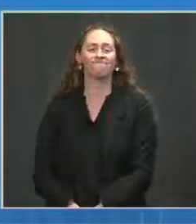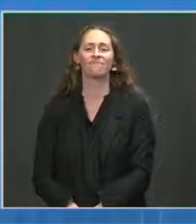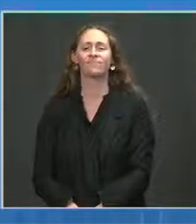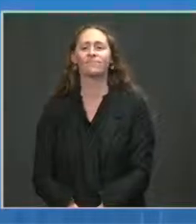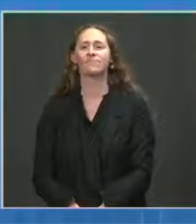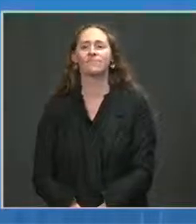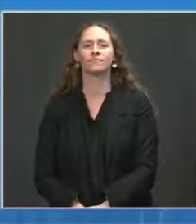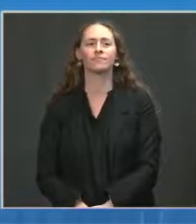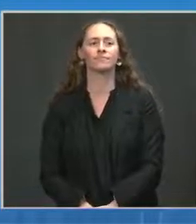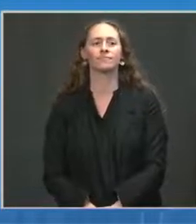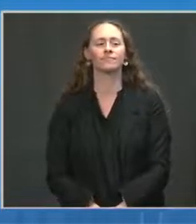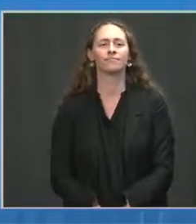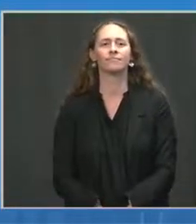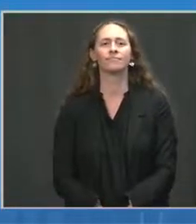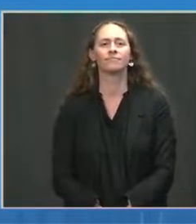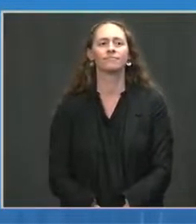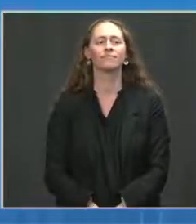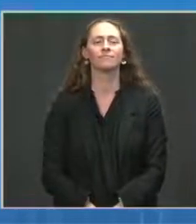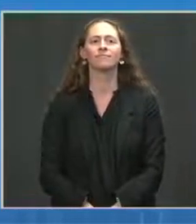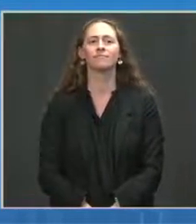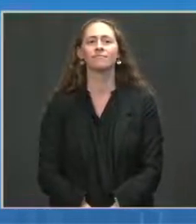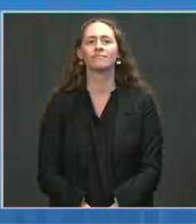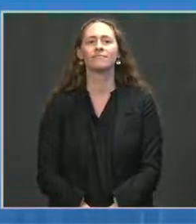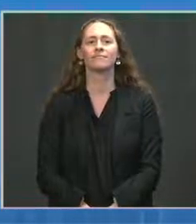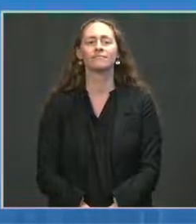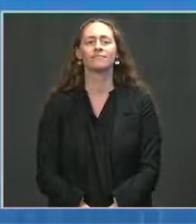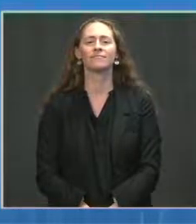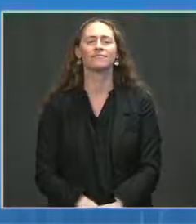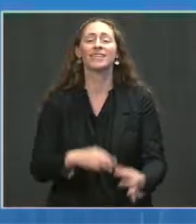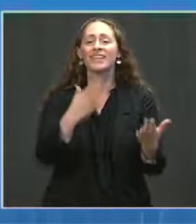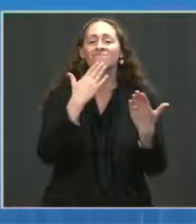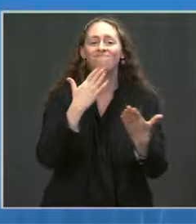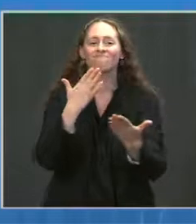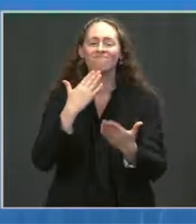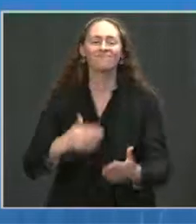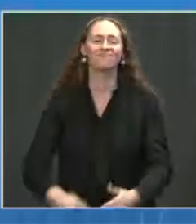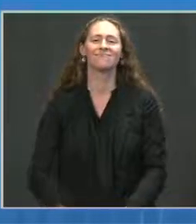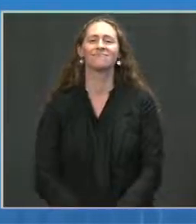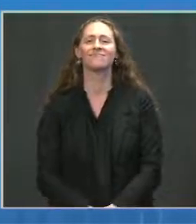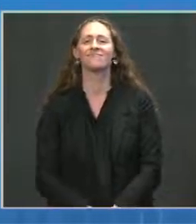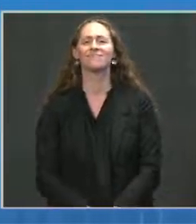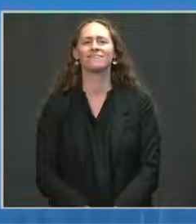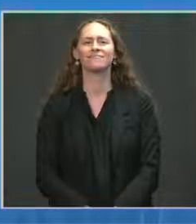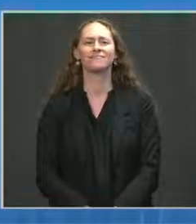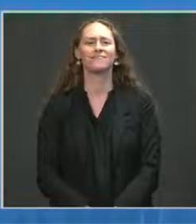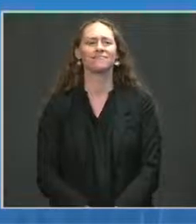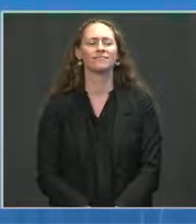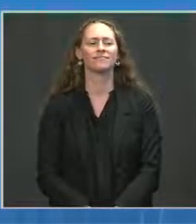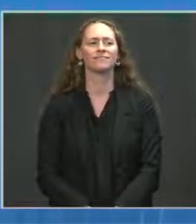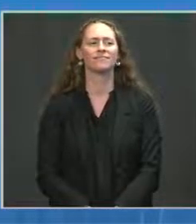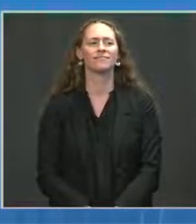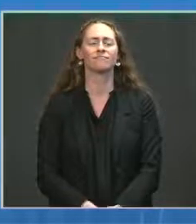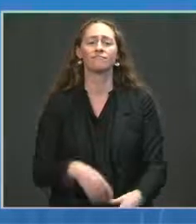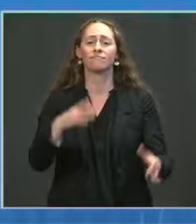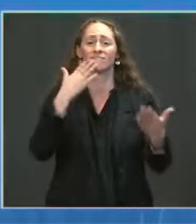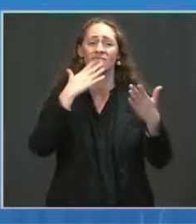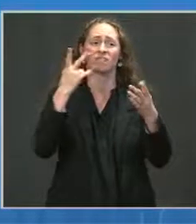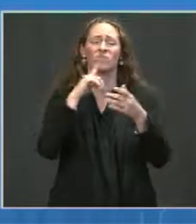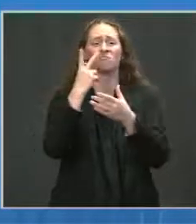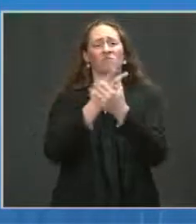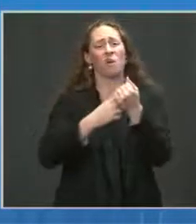Back to you, Jack. Thank you, Dr. Fauci, and thank you, Dr. Walensky. As you both stated, it's never been more important to get